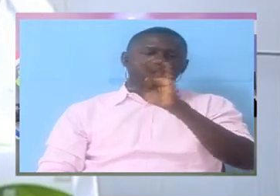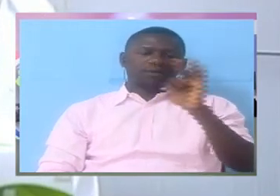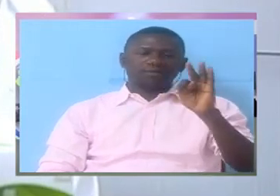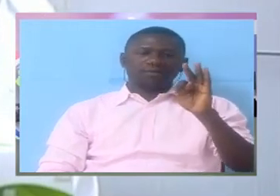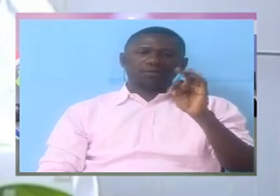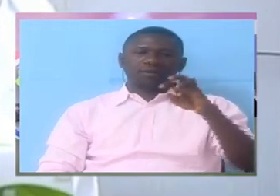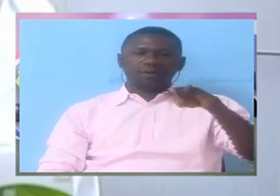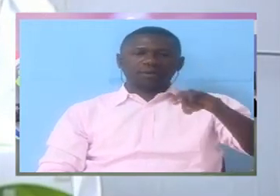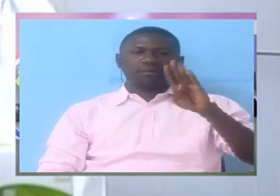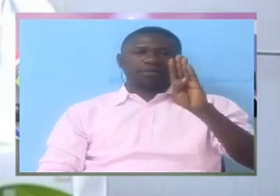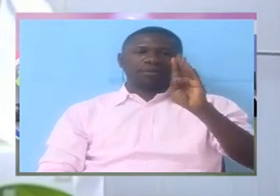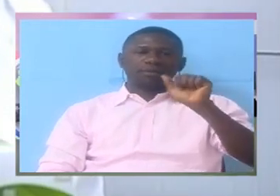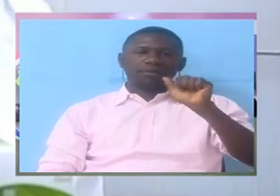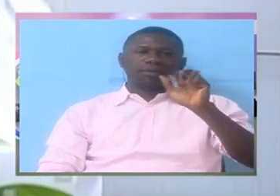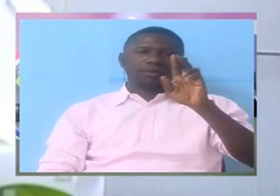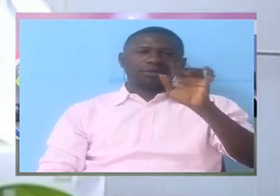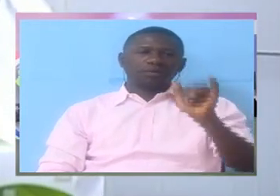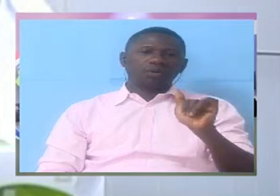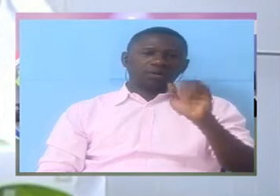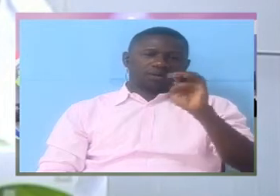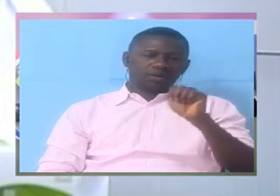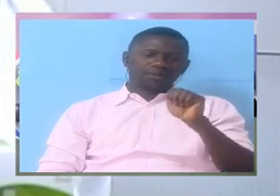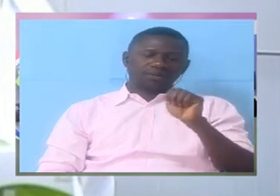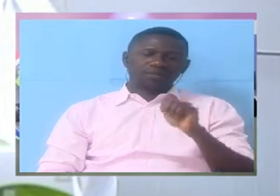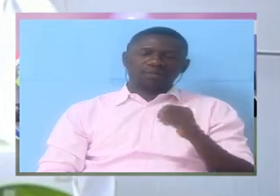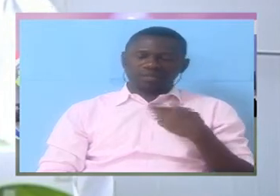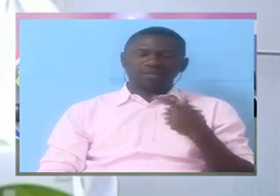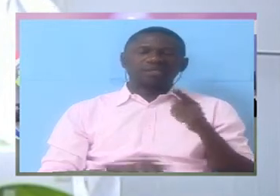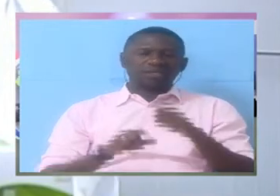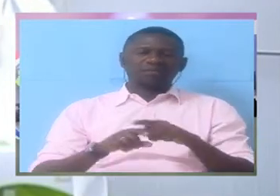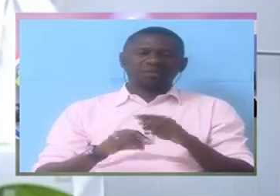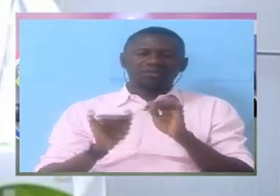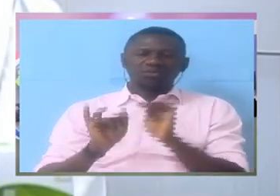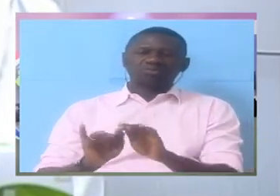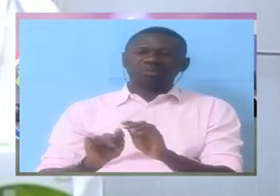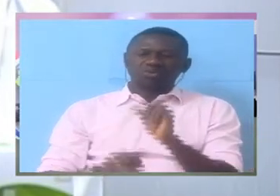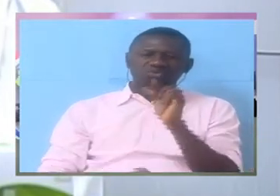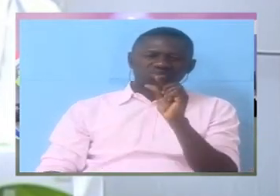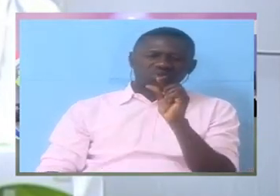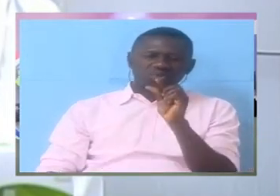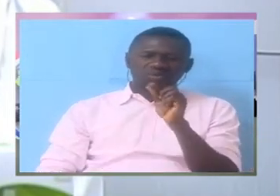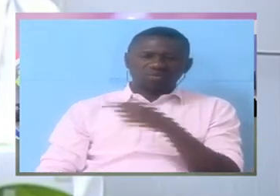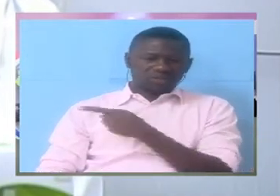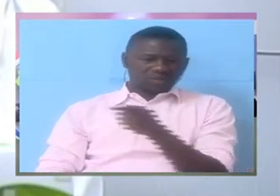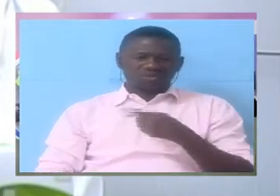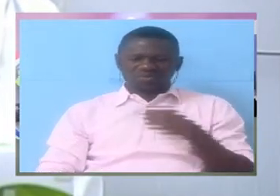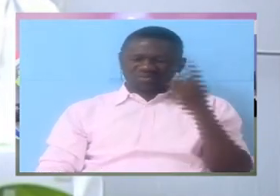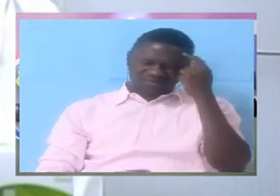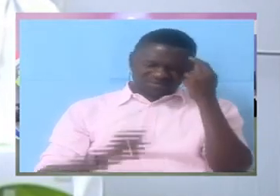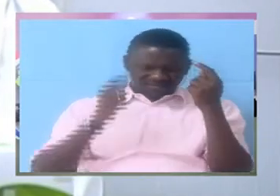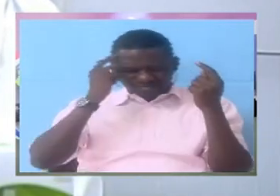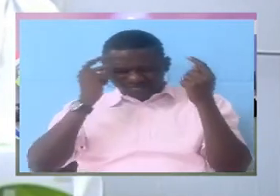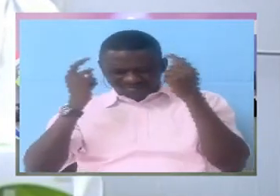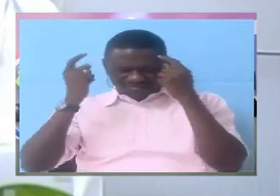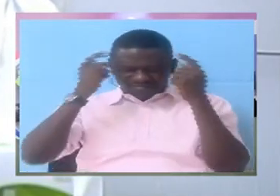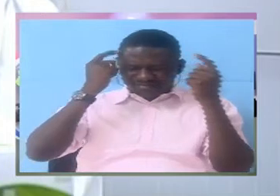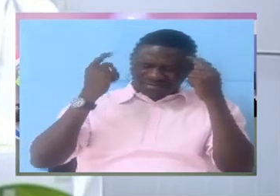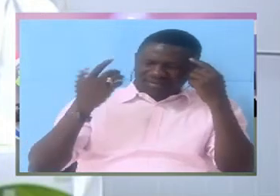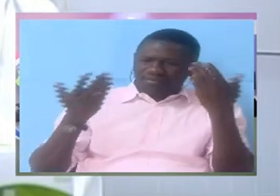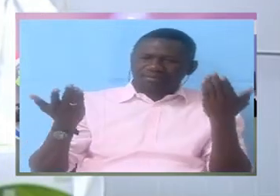So I just spent little time because they were also wondering. Who are